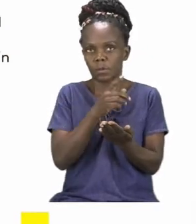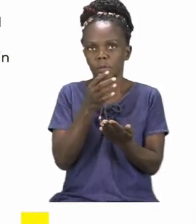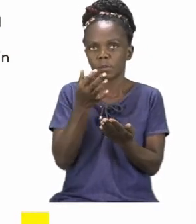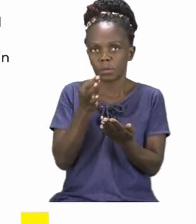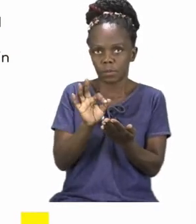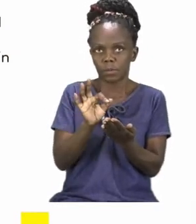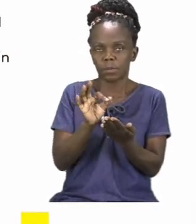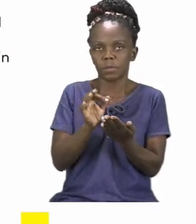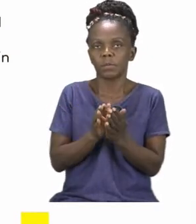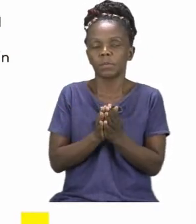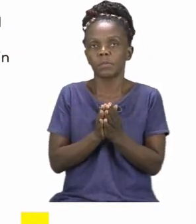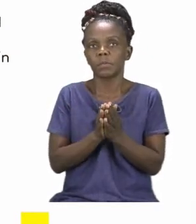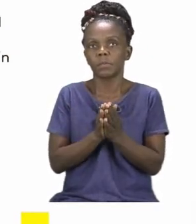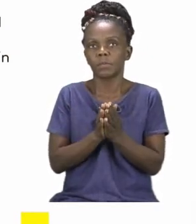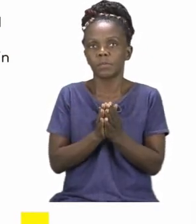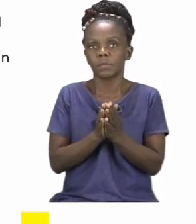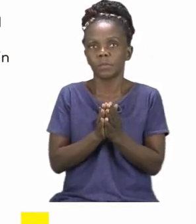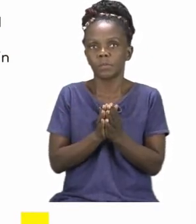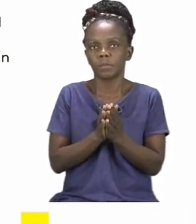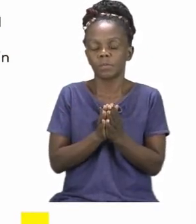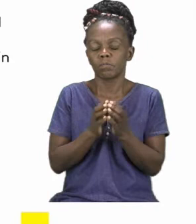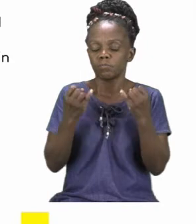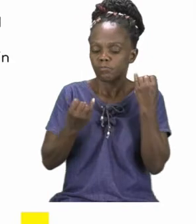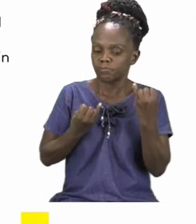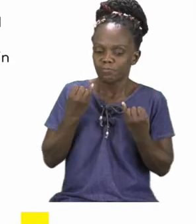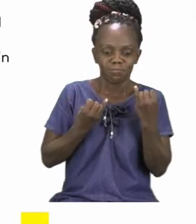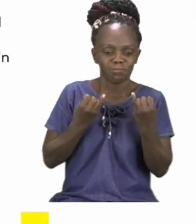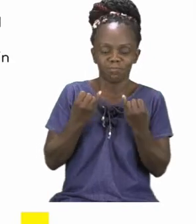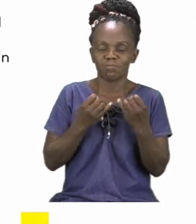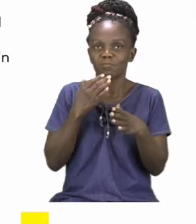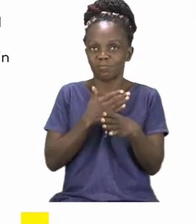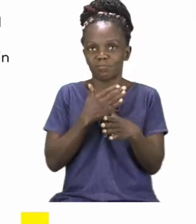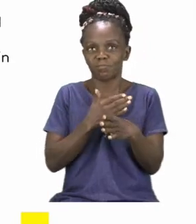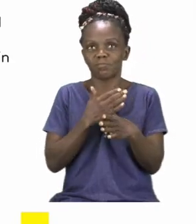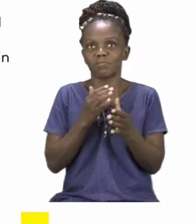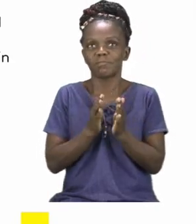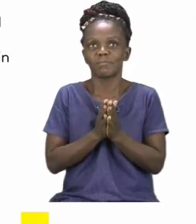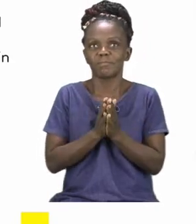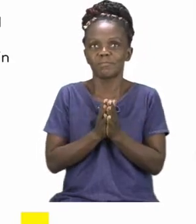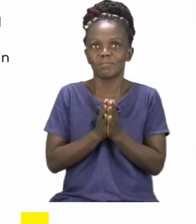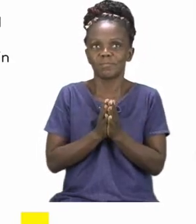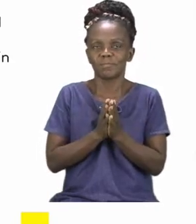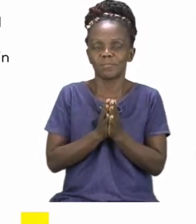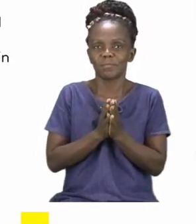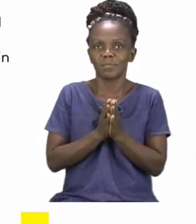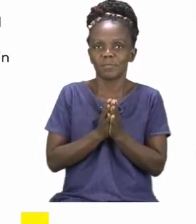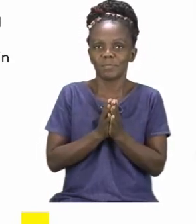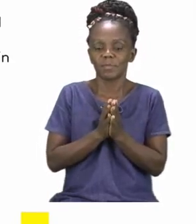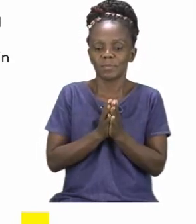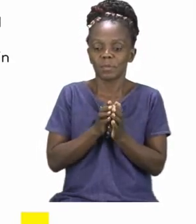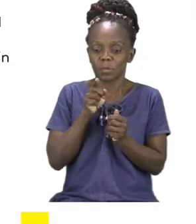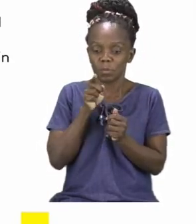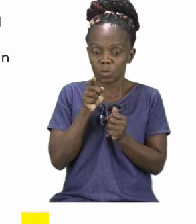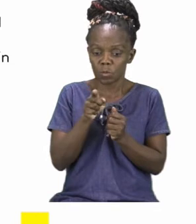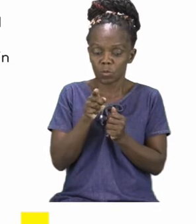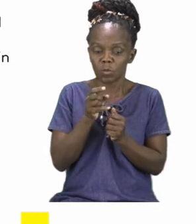19, we are going to be doing a fun exercise. And this one is you drawing your right